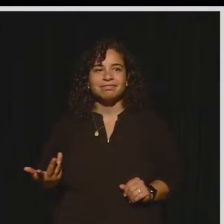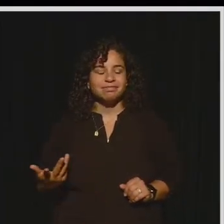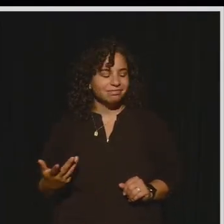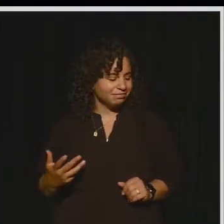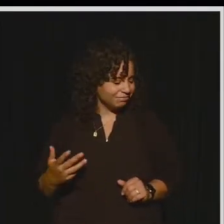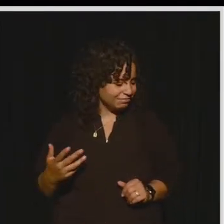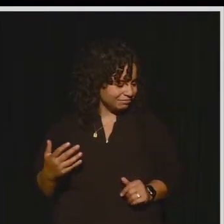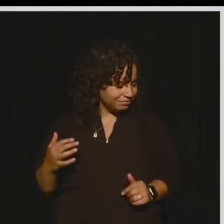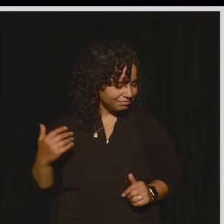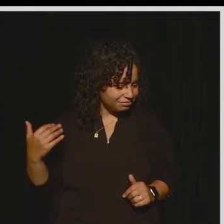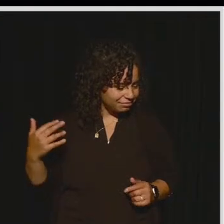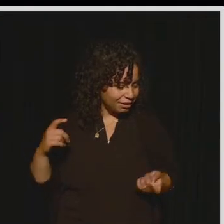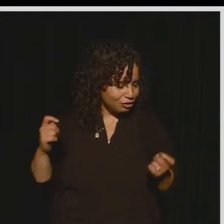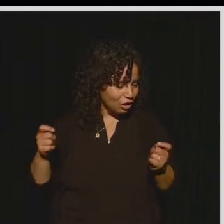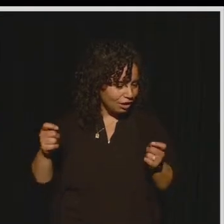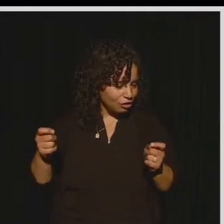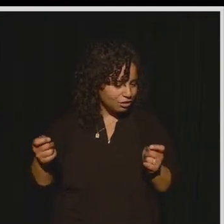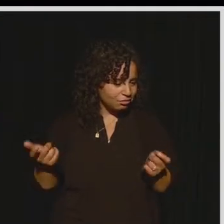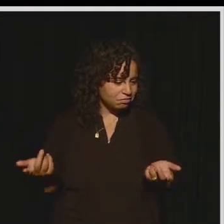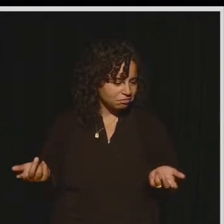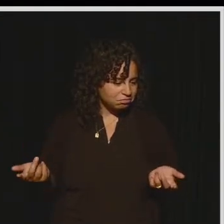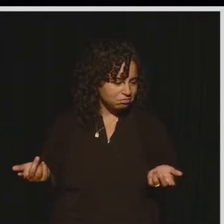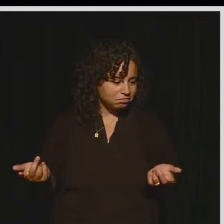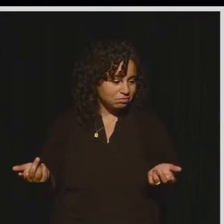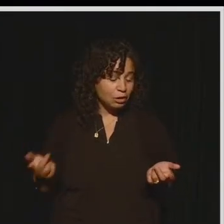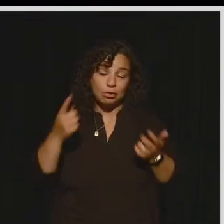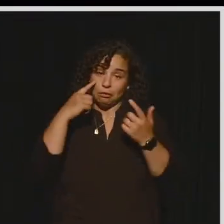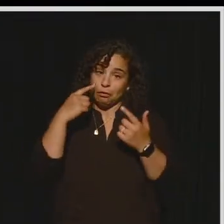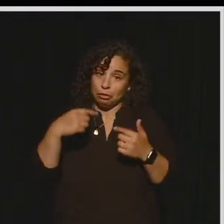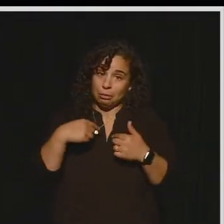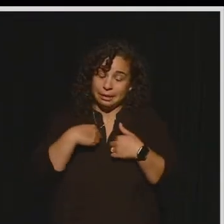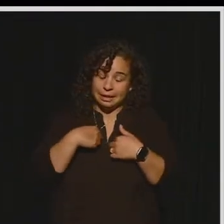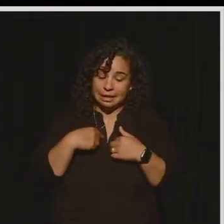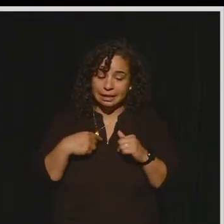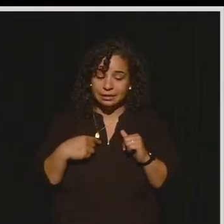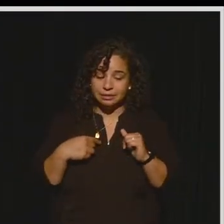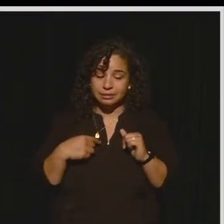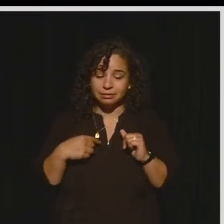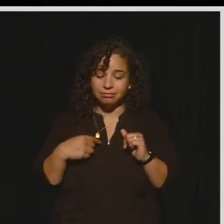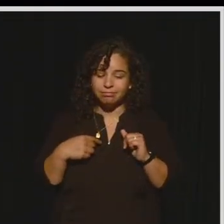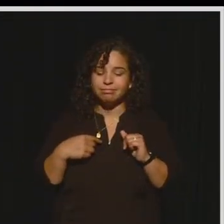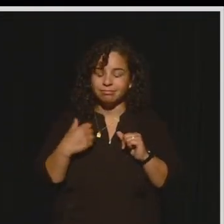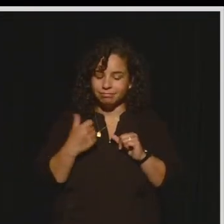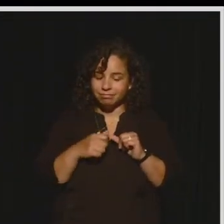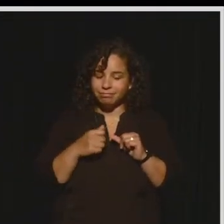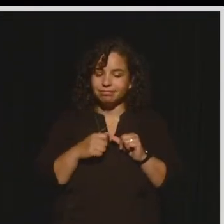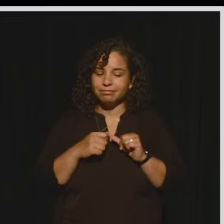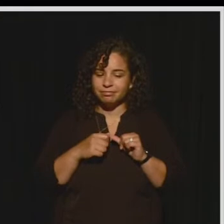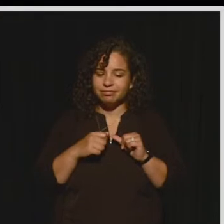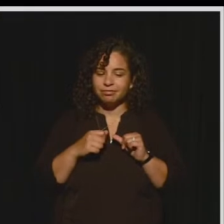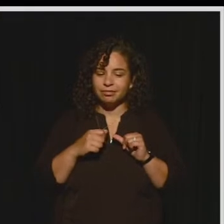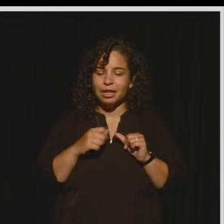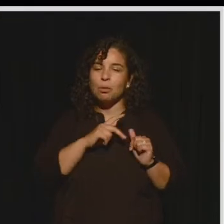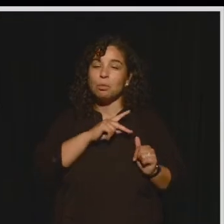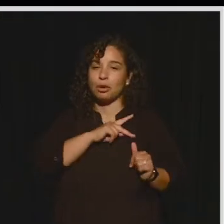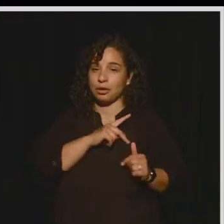How does it change? You know, it's, for me personally, you know, moving into that sort of forward thing, I